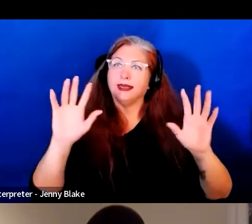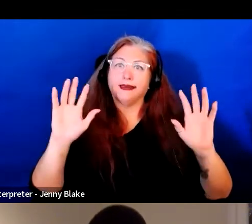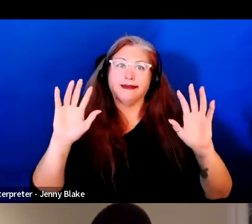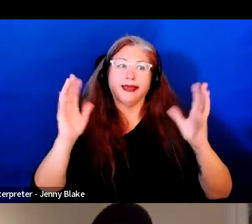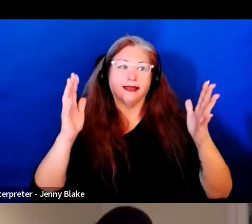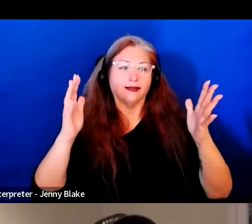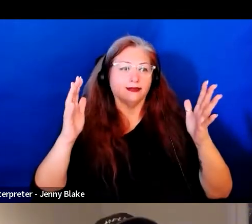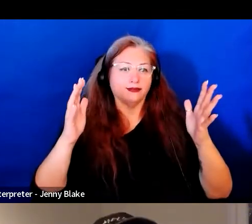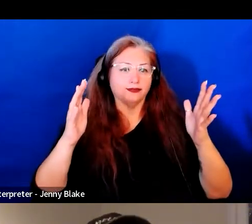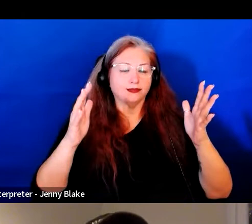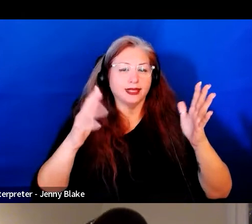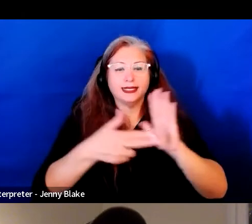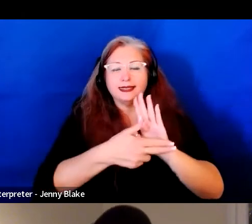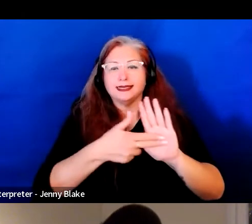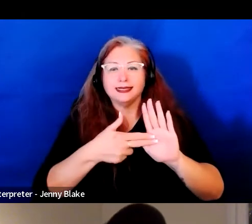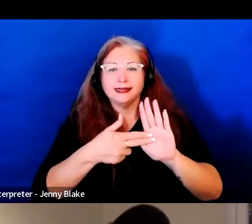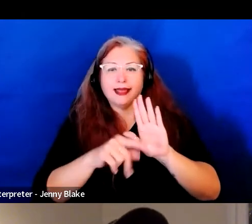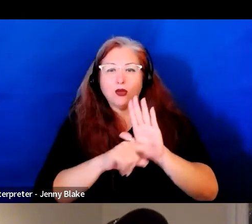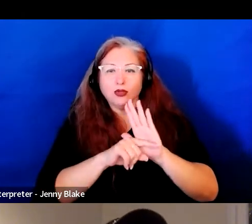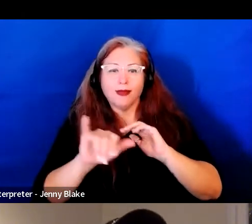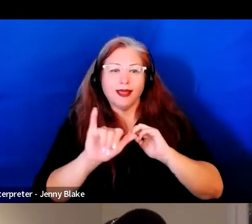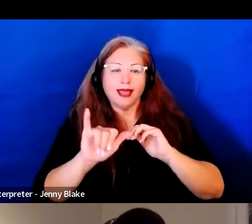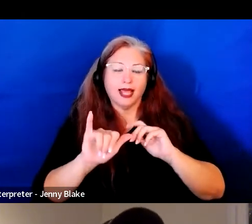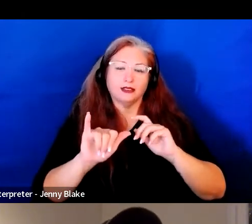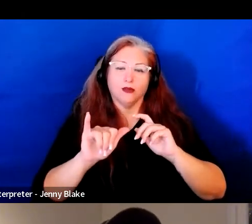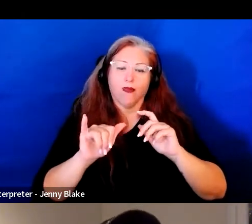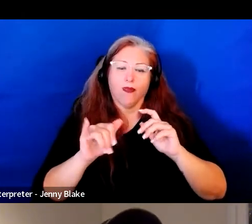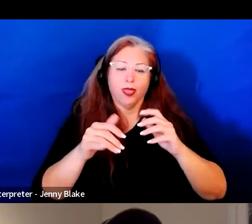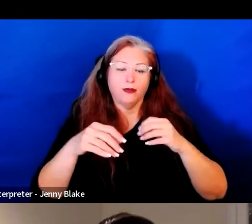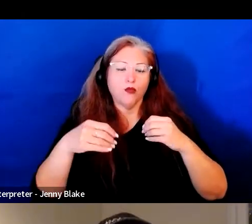know, stereotypically seen as catering to